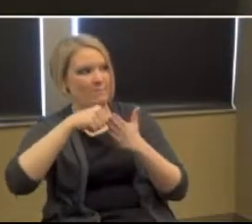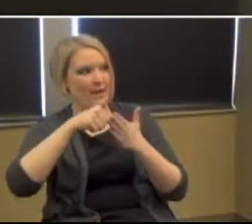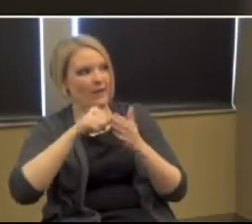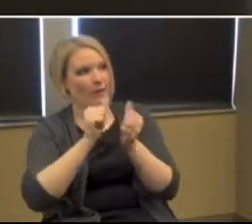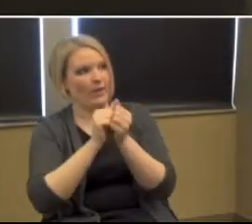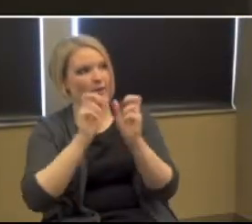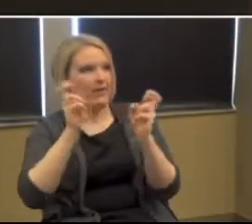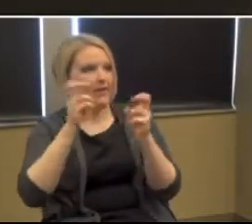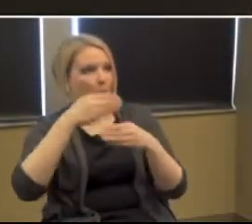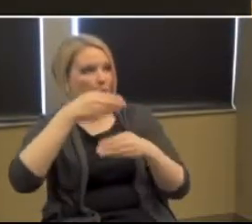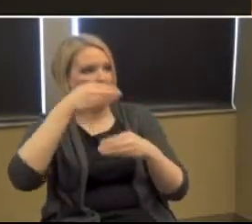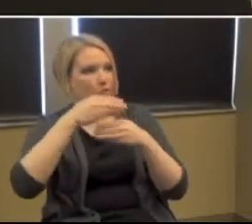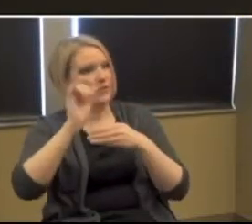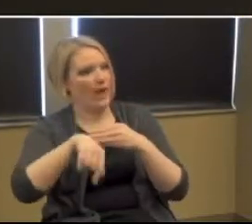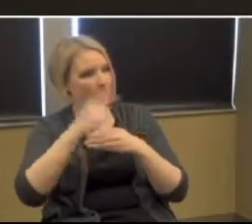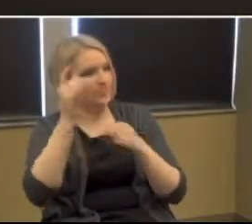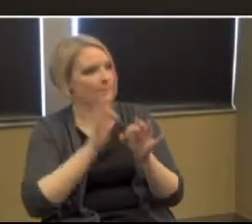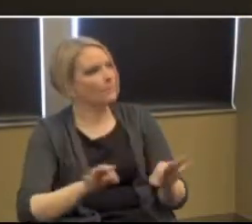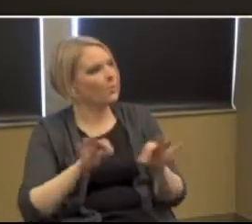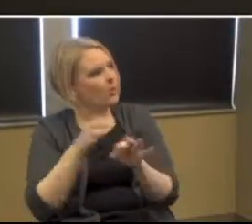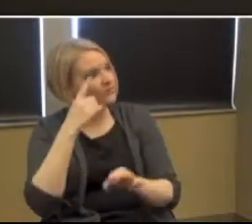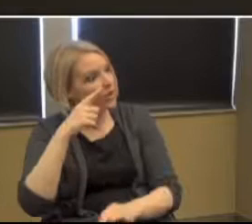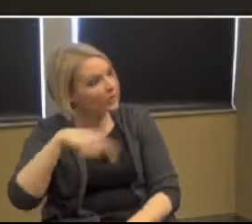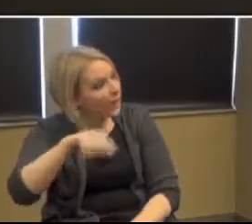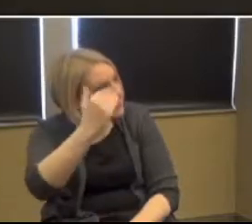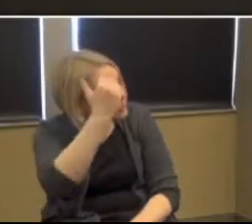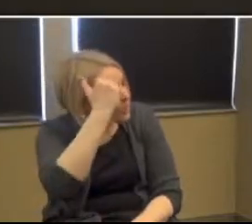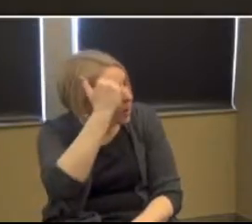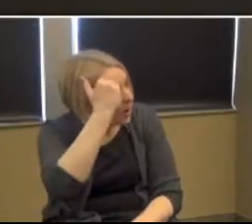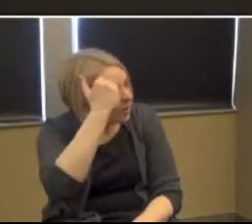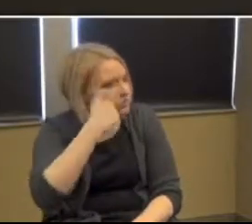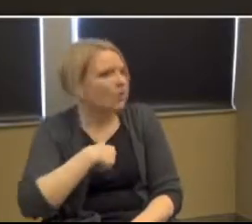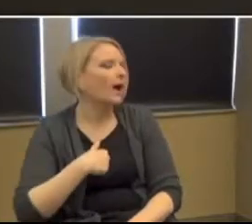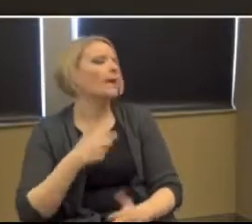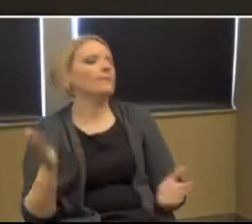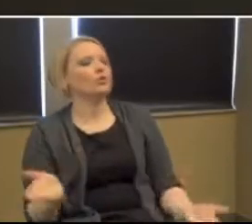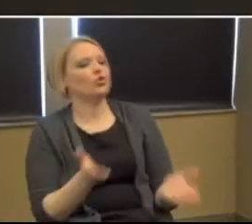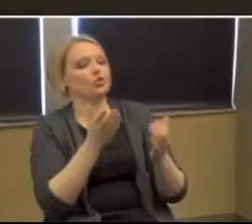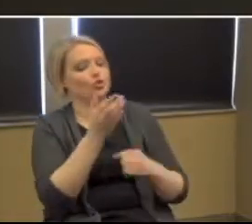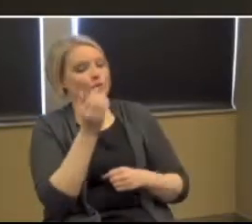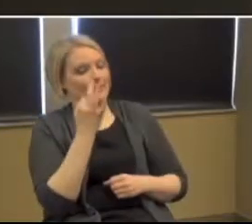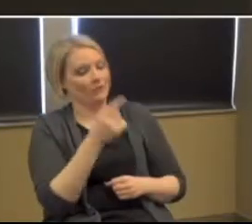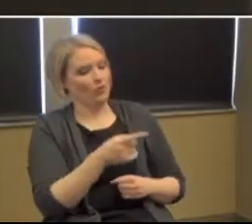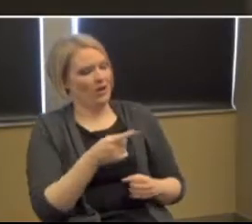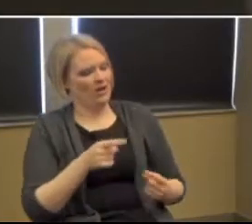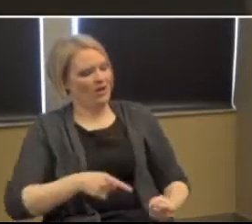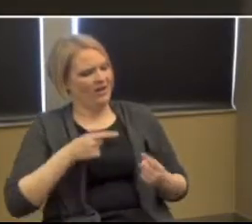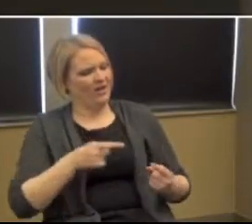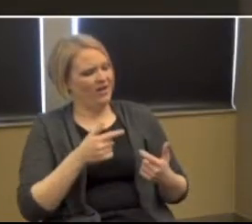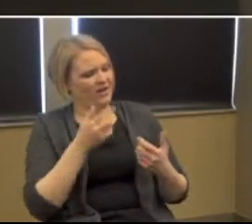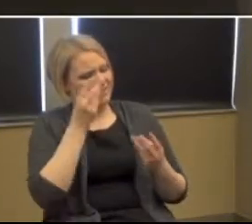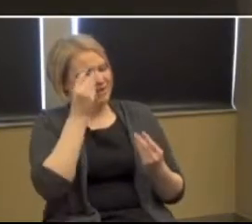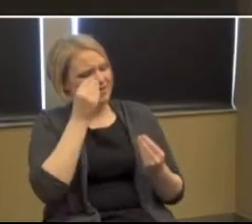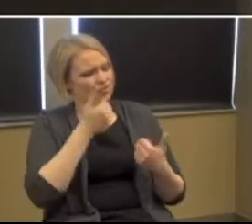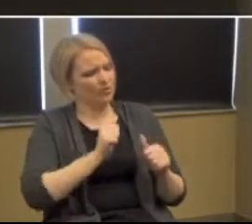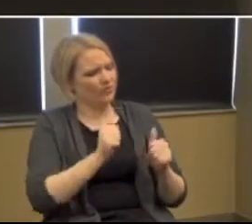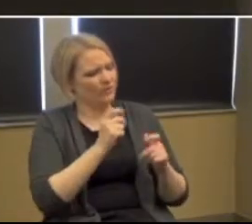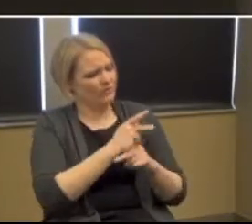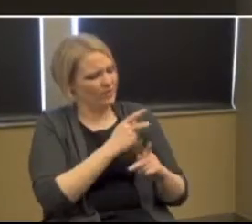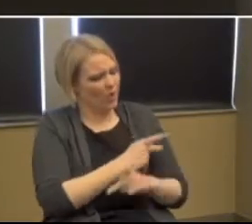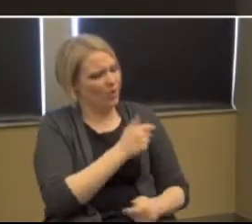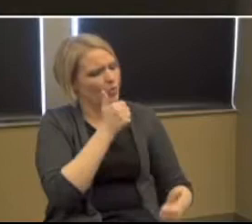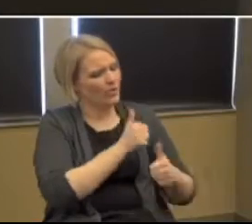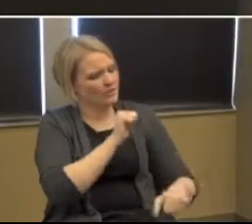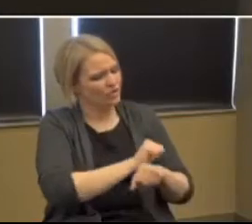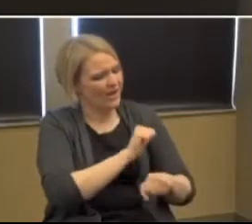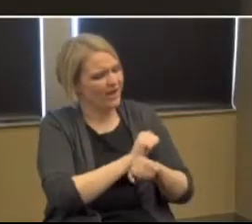task. So those kinds of things, I just encourage you, if you're struggling with thinking about a task that may fit in these, as